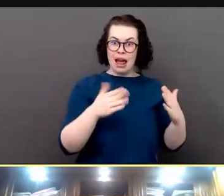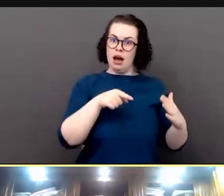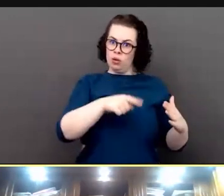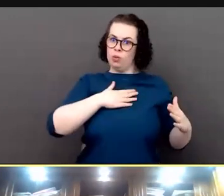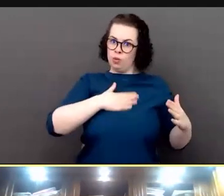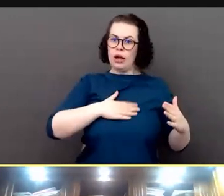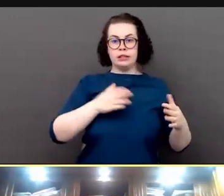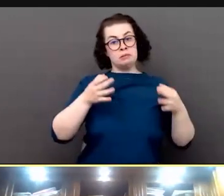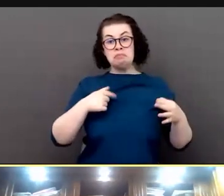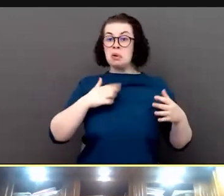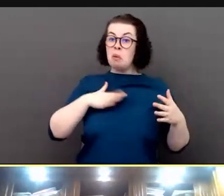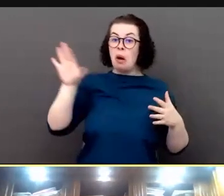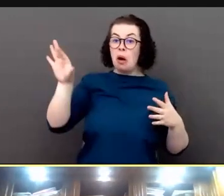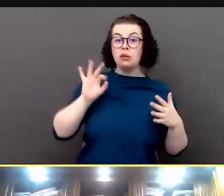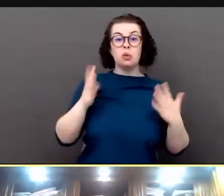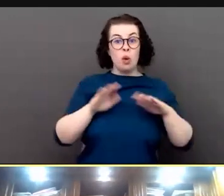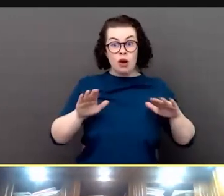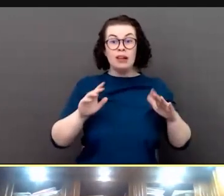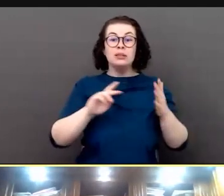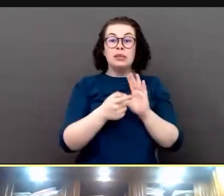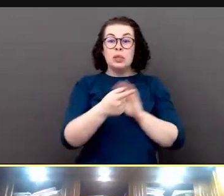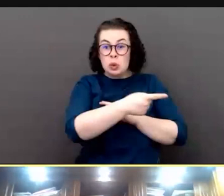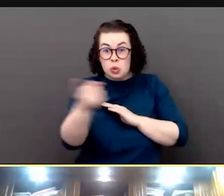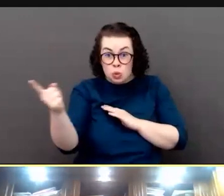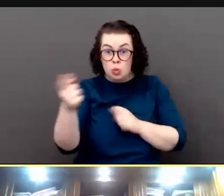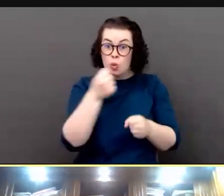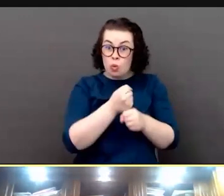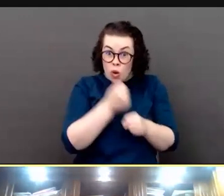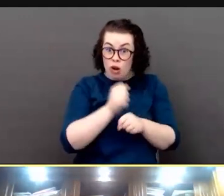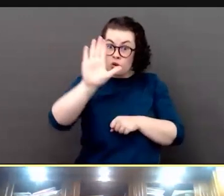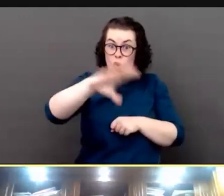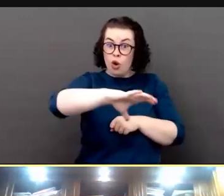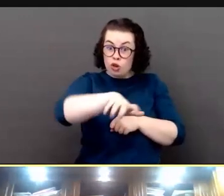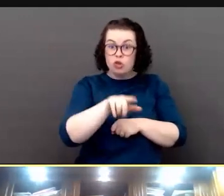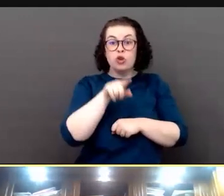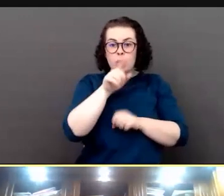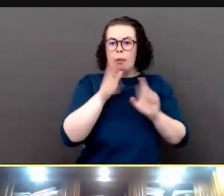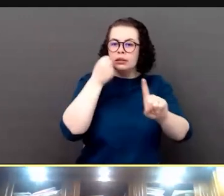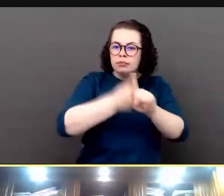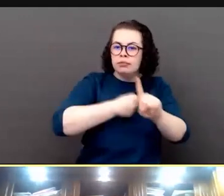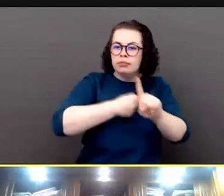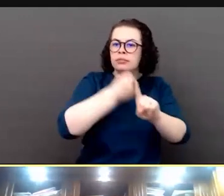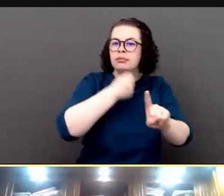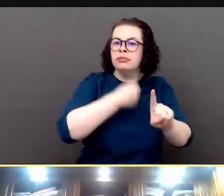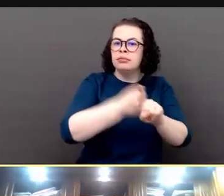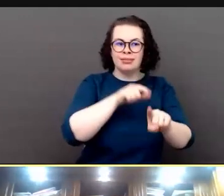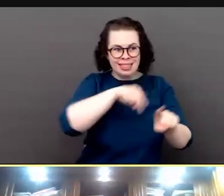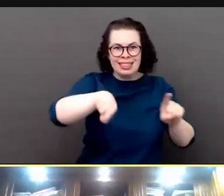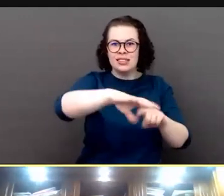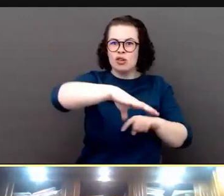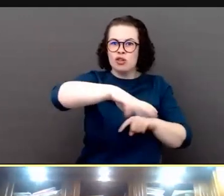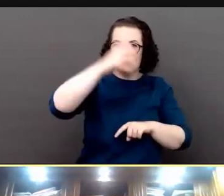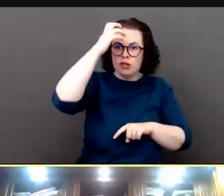we're convinced that it is really very important to adopt, to embrace those requirements, because they are complete and they are